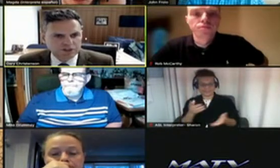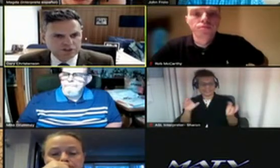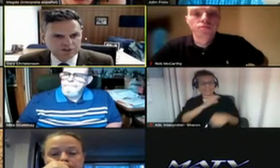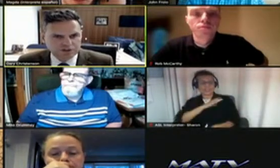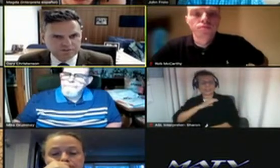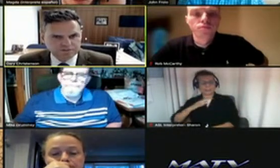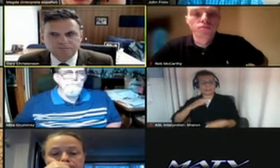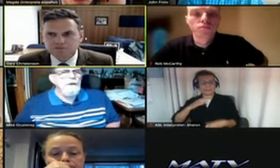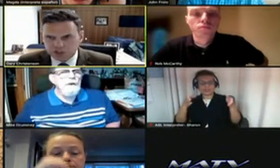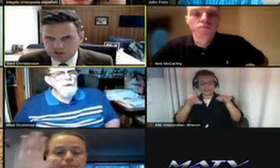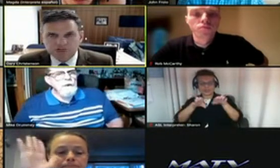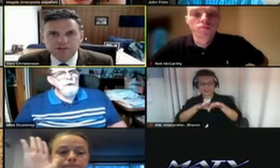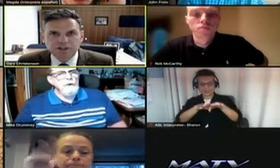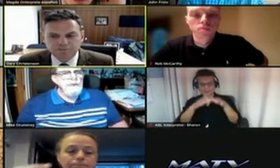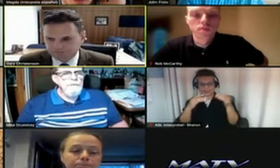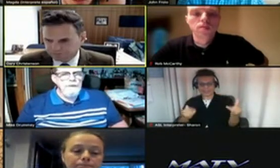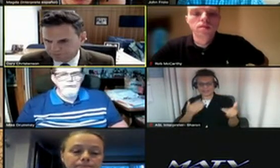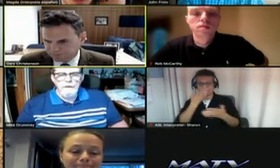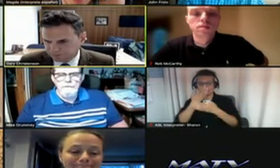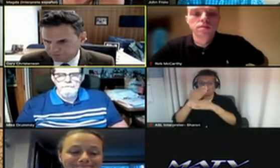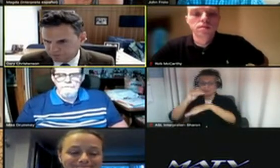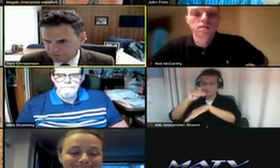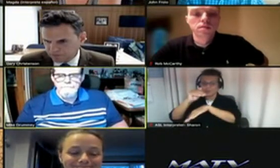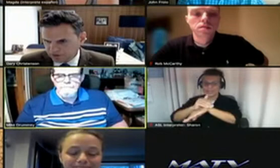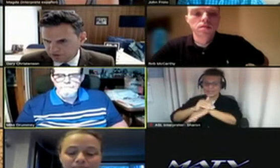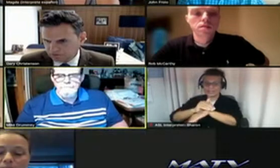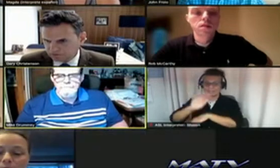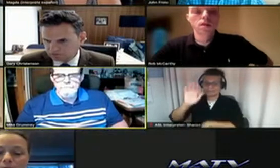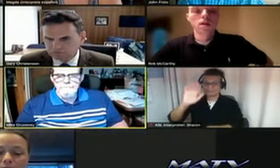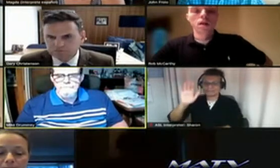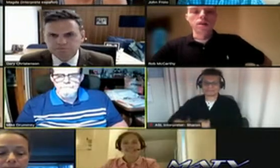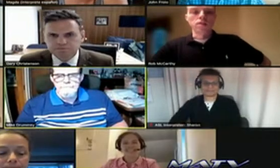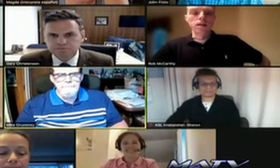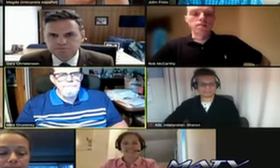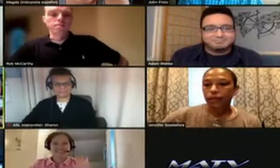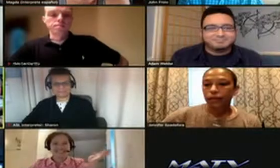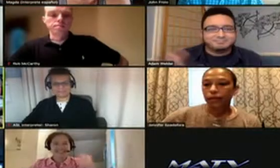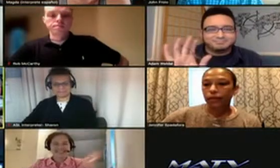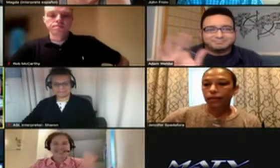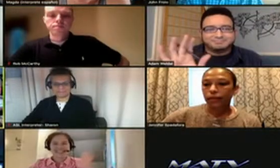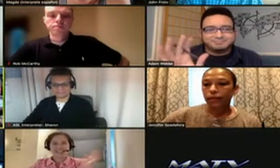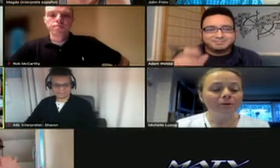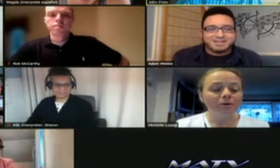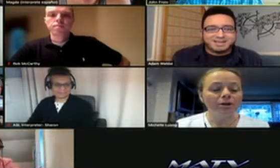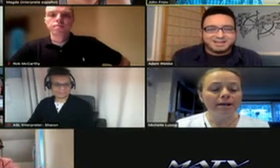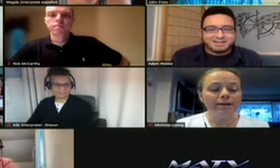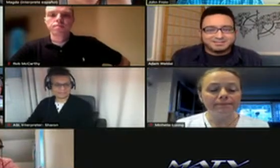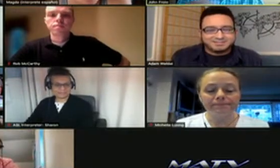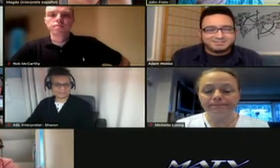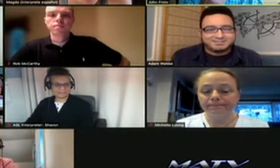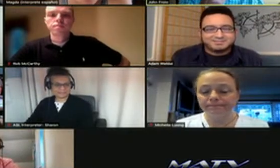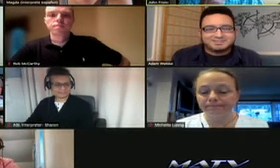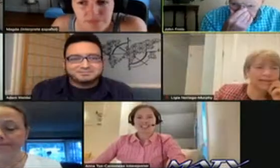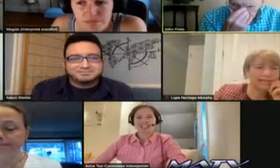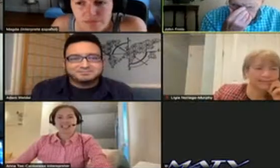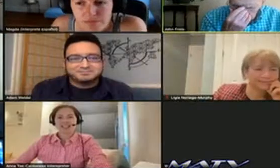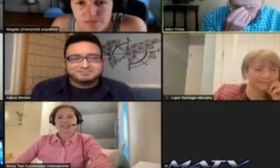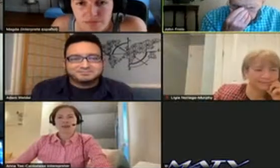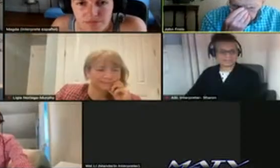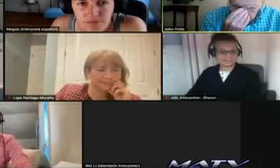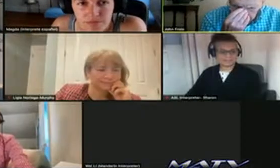is hereby adjourned. Good evening. Good evening, all. Have a good night. Good night. Good night.